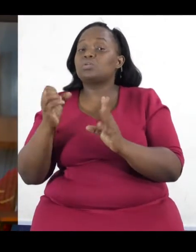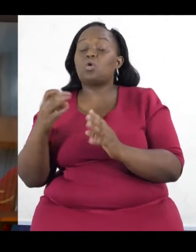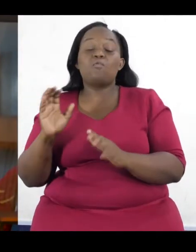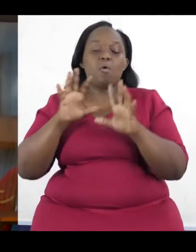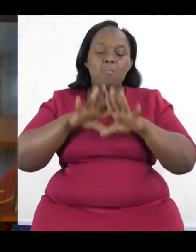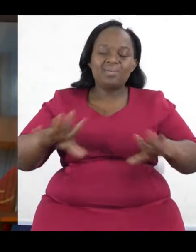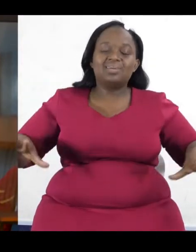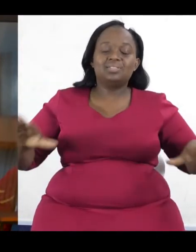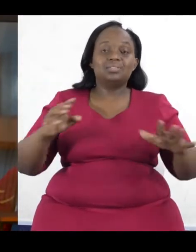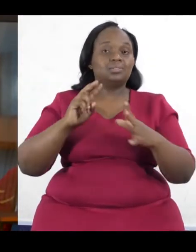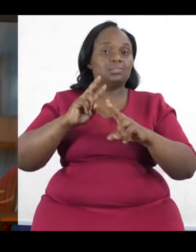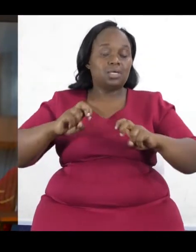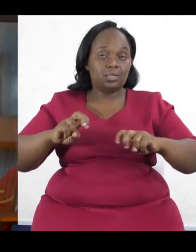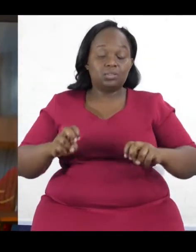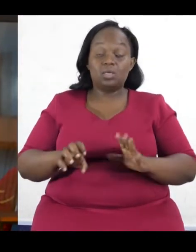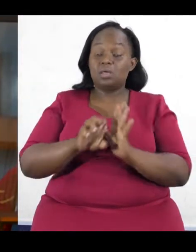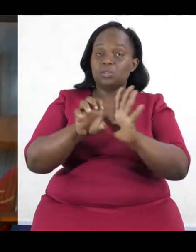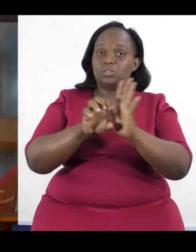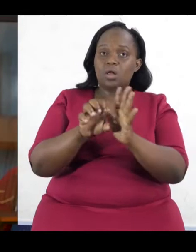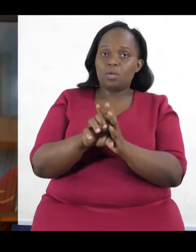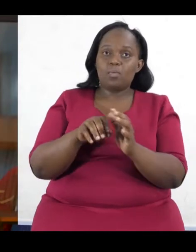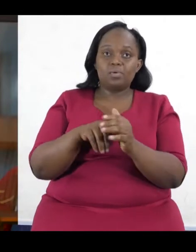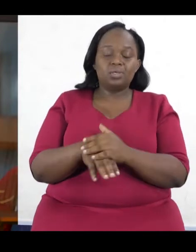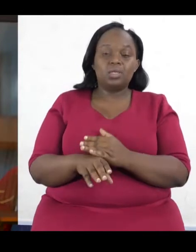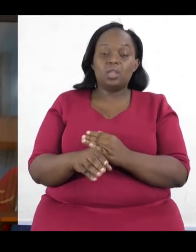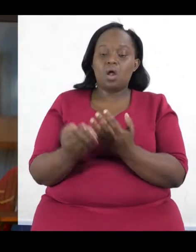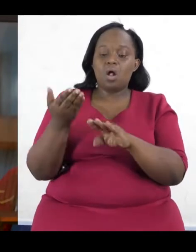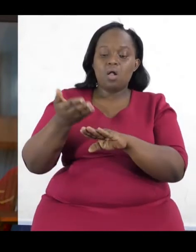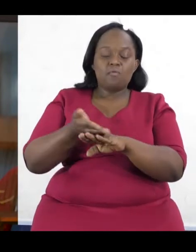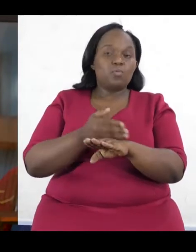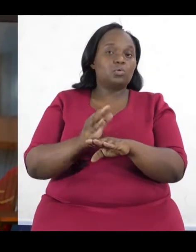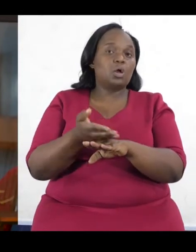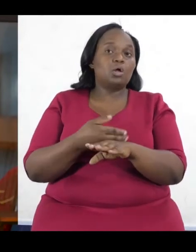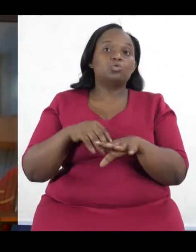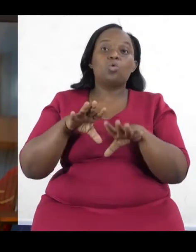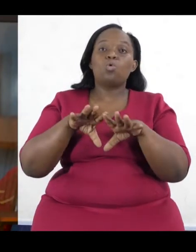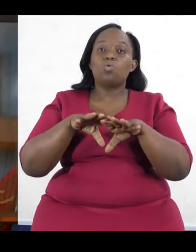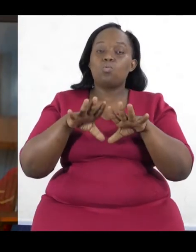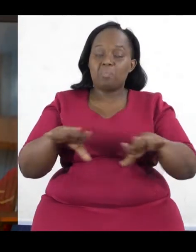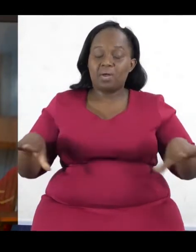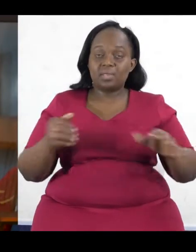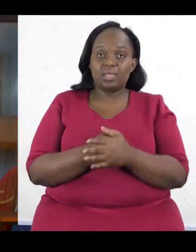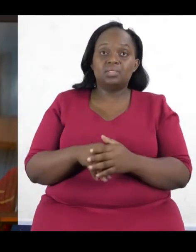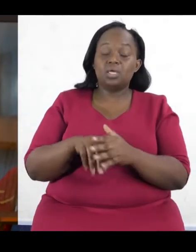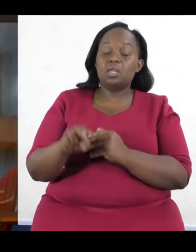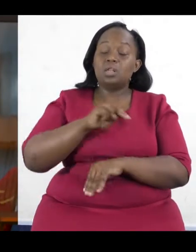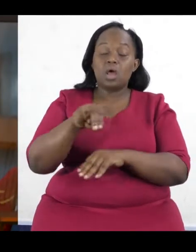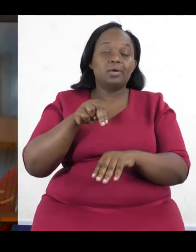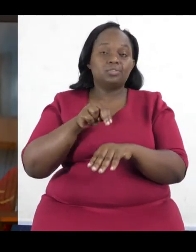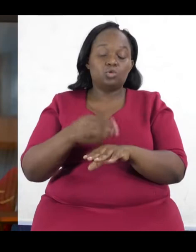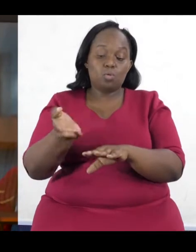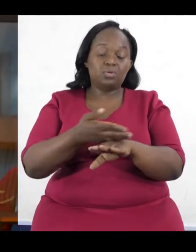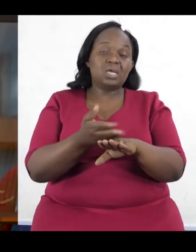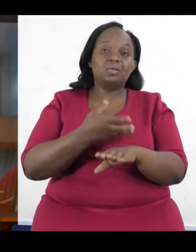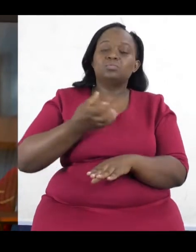been a concern to farmers. A case example is like Viazi Soko by the National Potato Council. It's used to